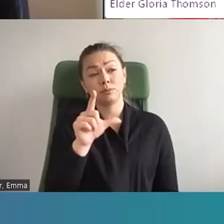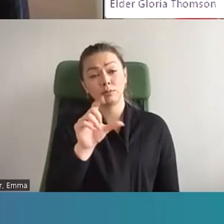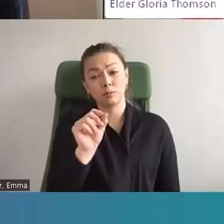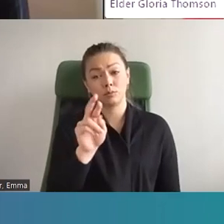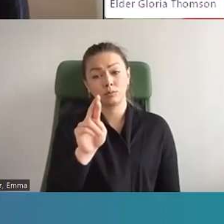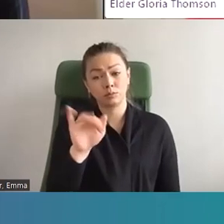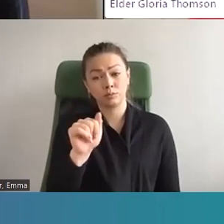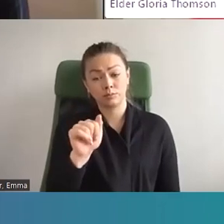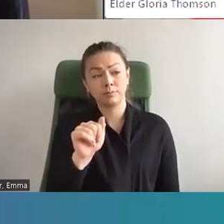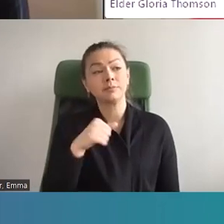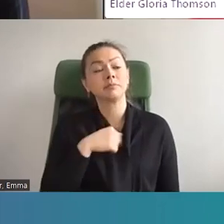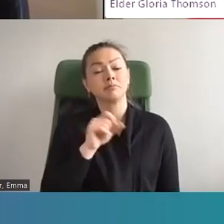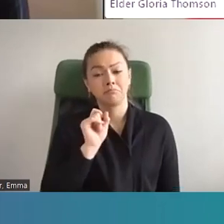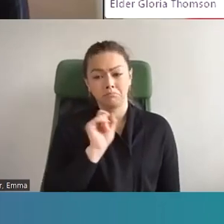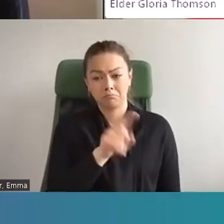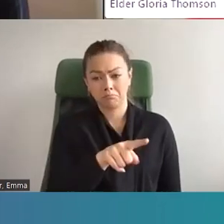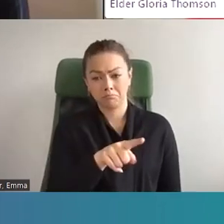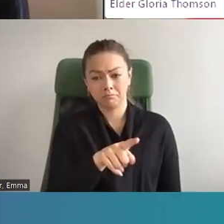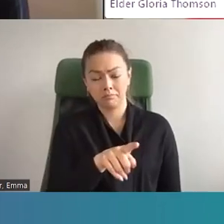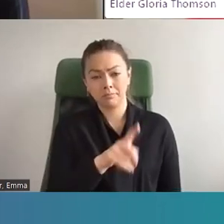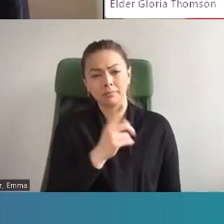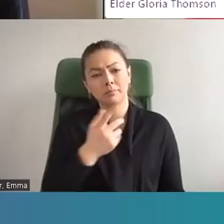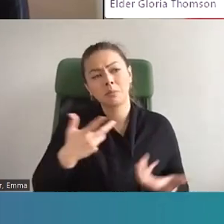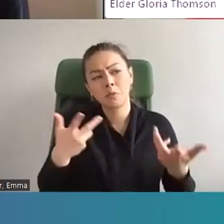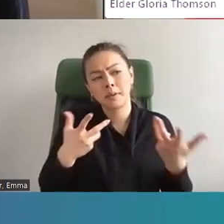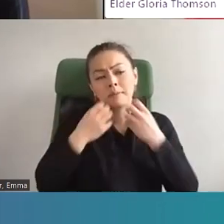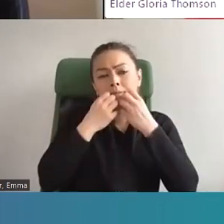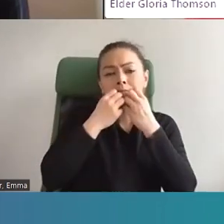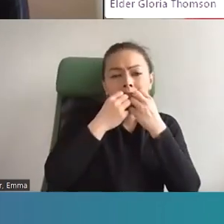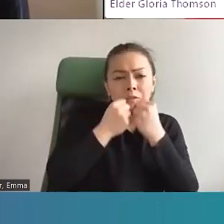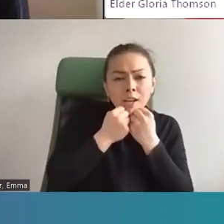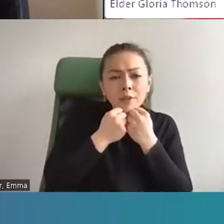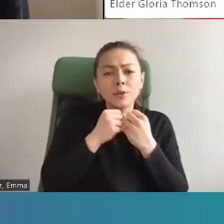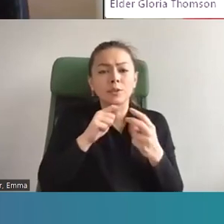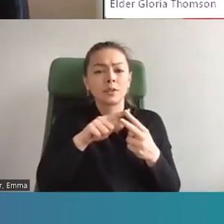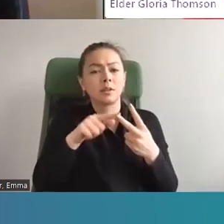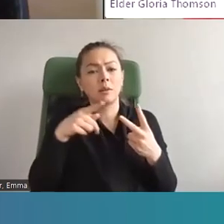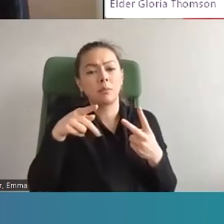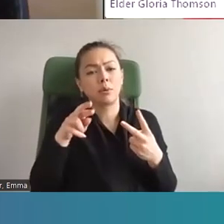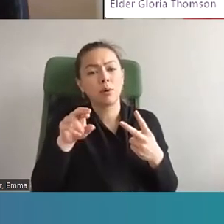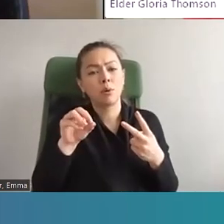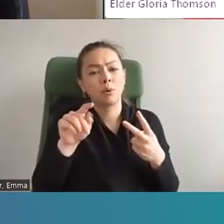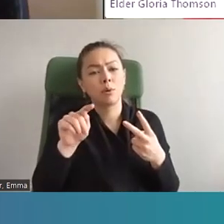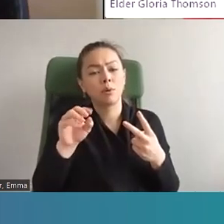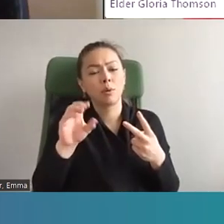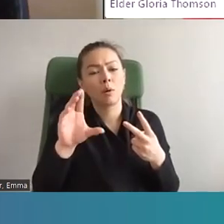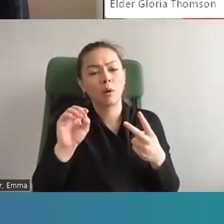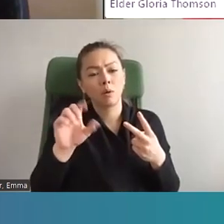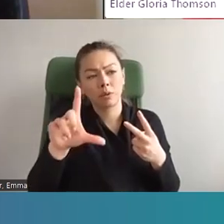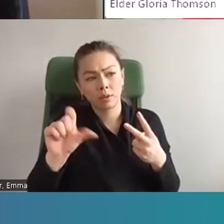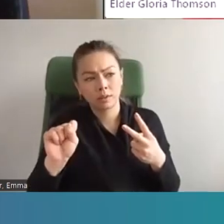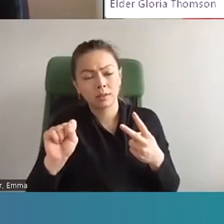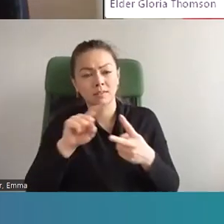And the question is, what values and protocols do community-based organizations need to know when working